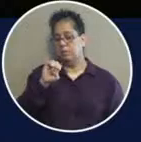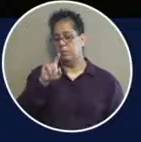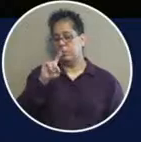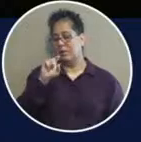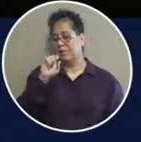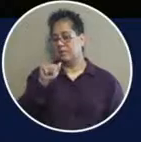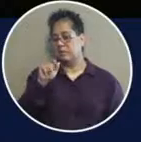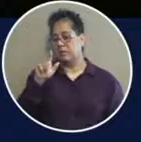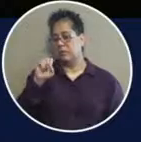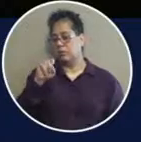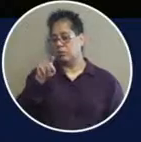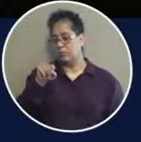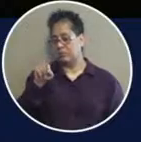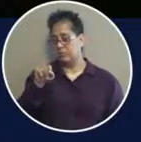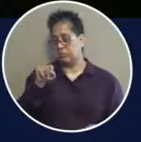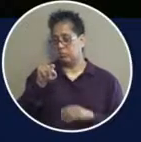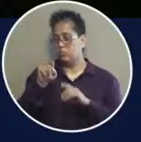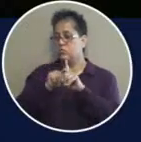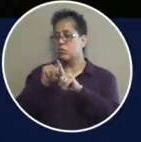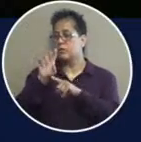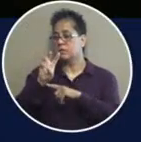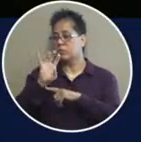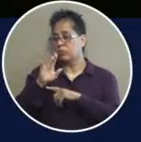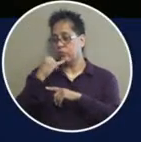Ms. Lopez, *6. Good afternoon.